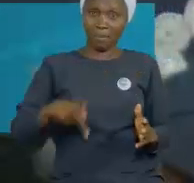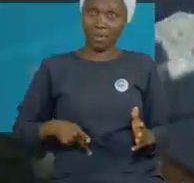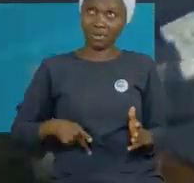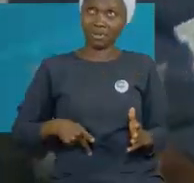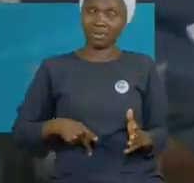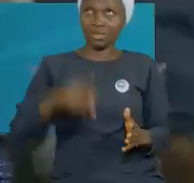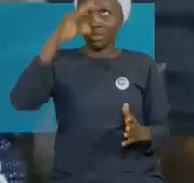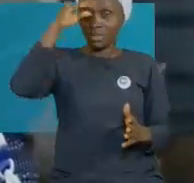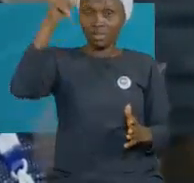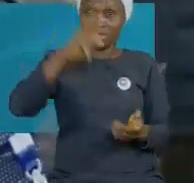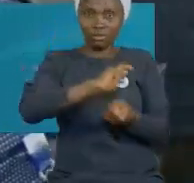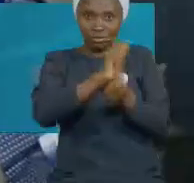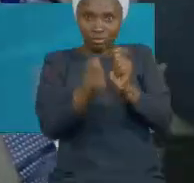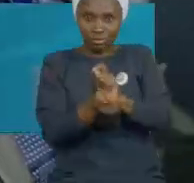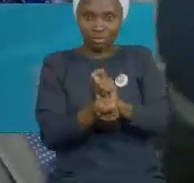possibility.